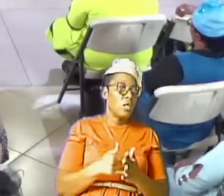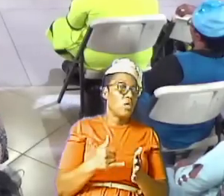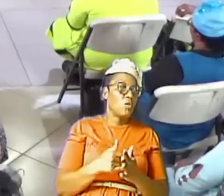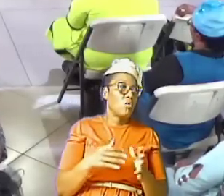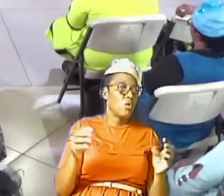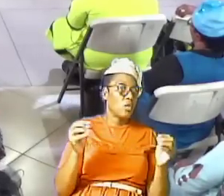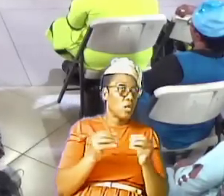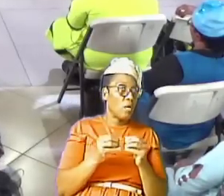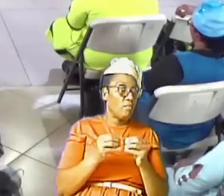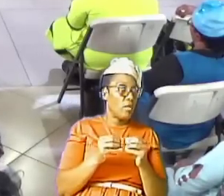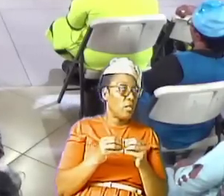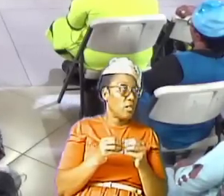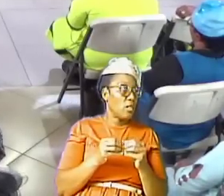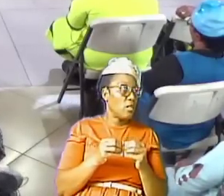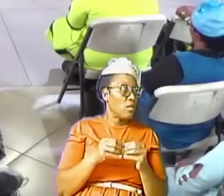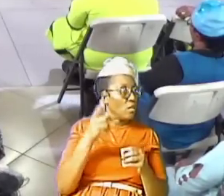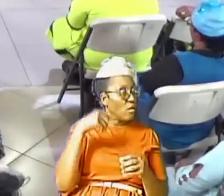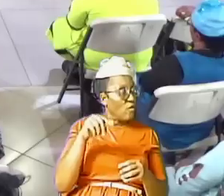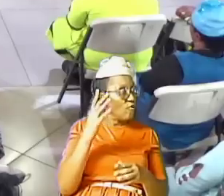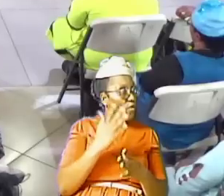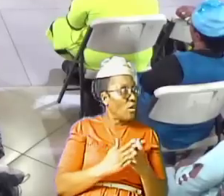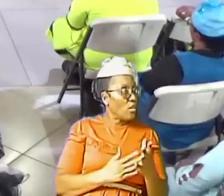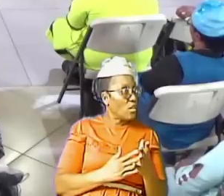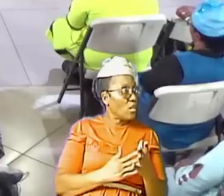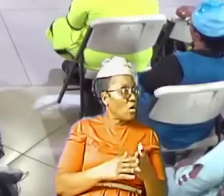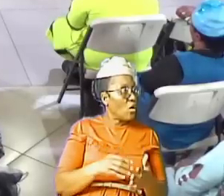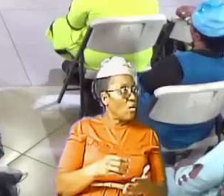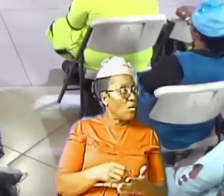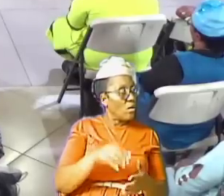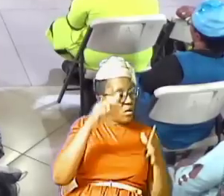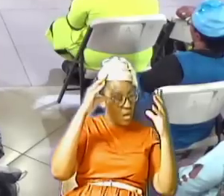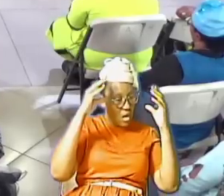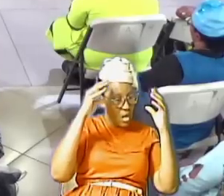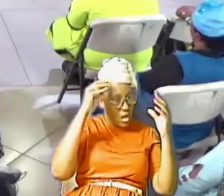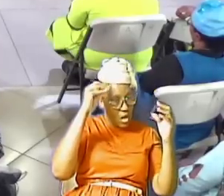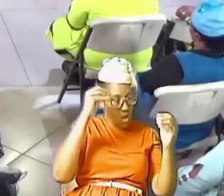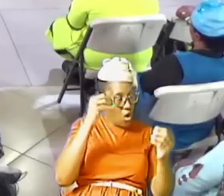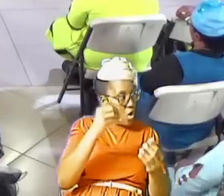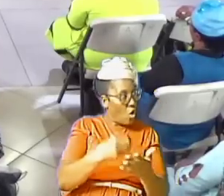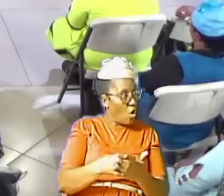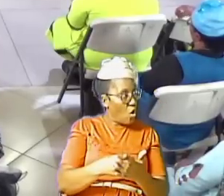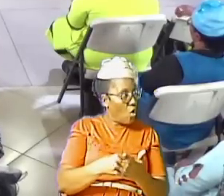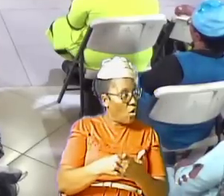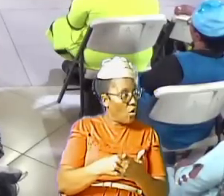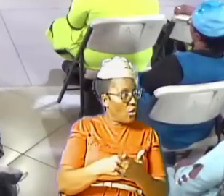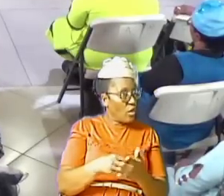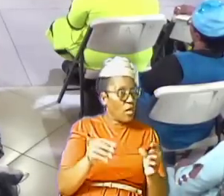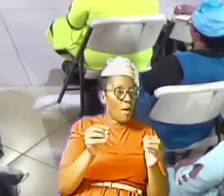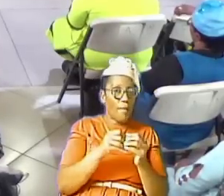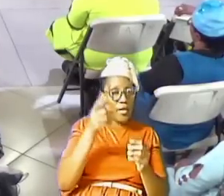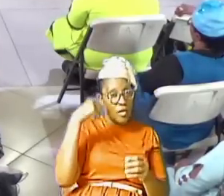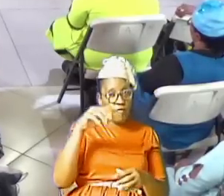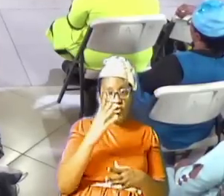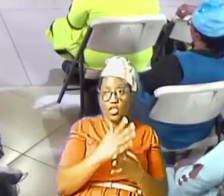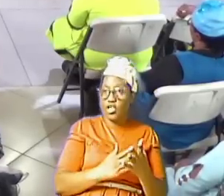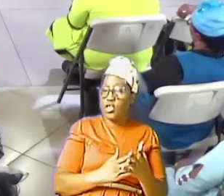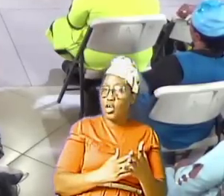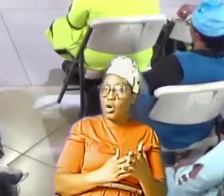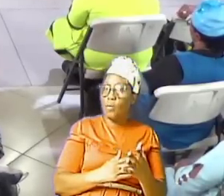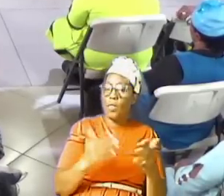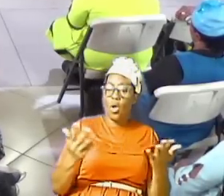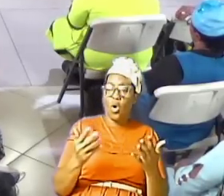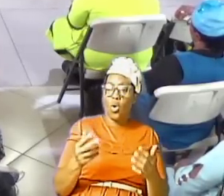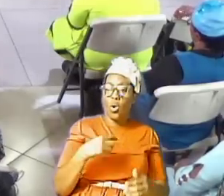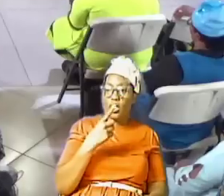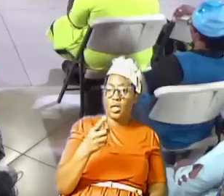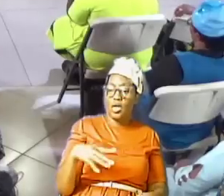that reiterated some things for some. It was a learning session for some. And I pray that we weren't just present there, but what